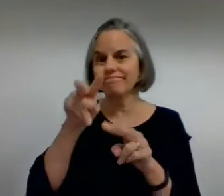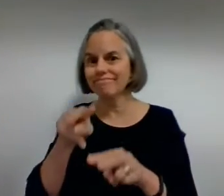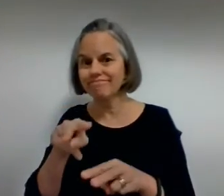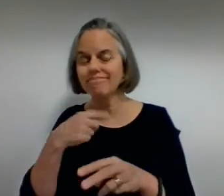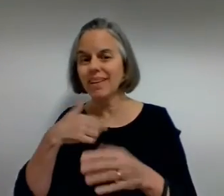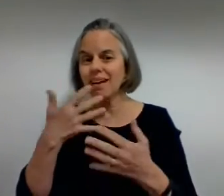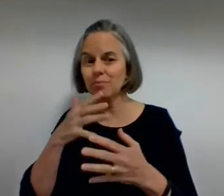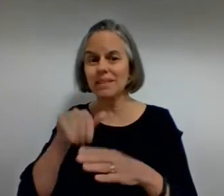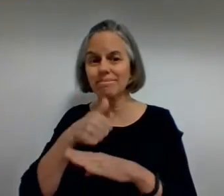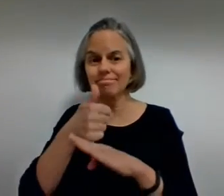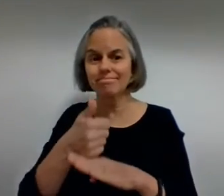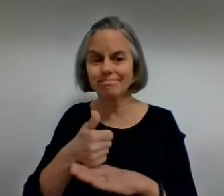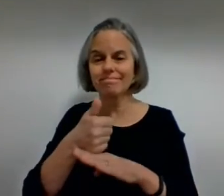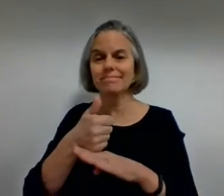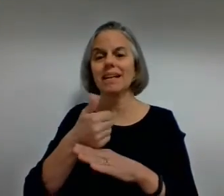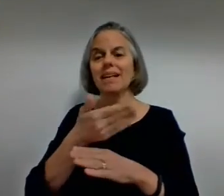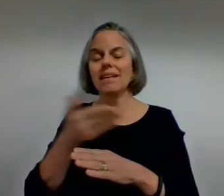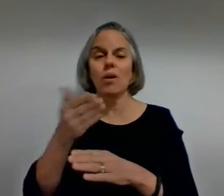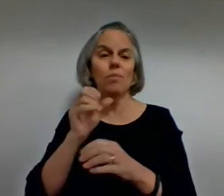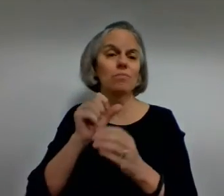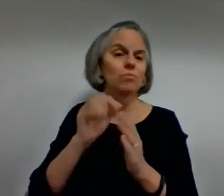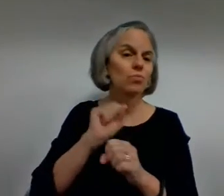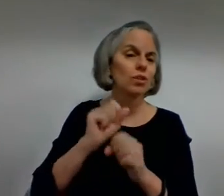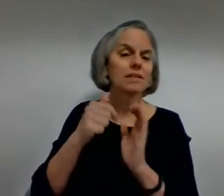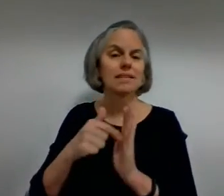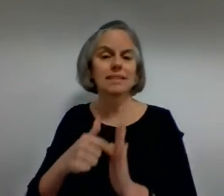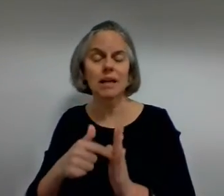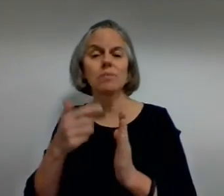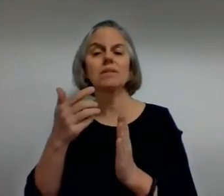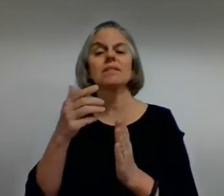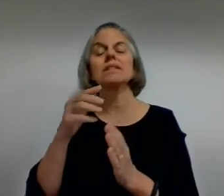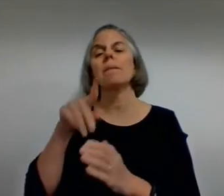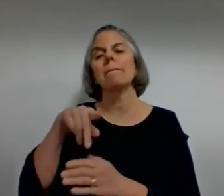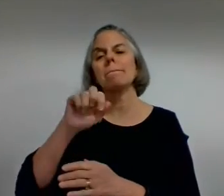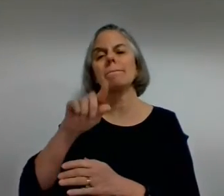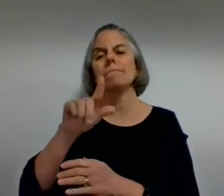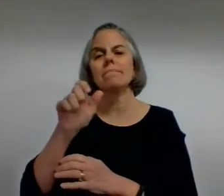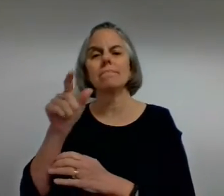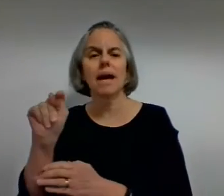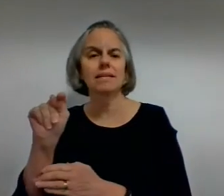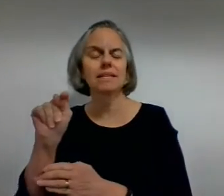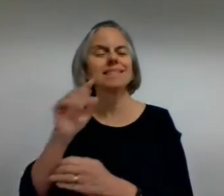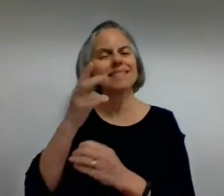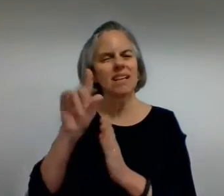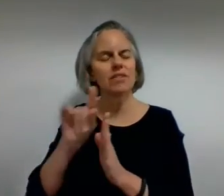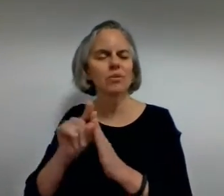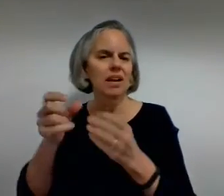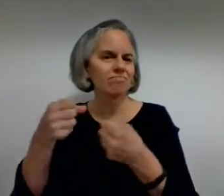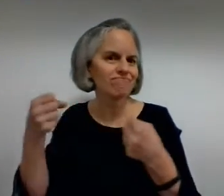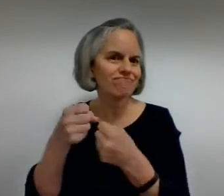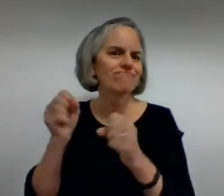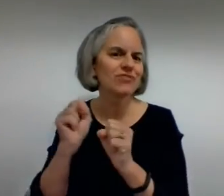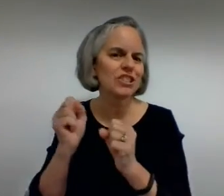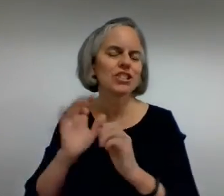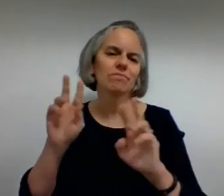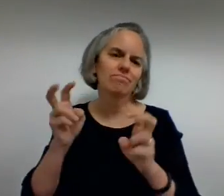been putting some things up on our Padlet 7th grade fridge. Okay, so you can take a look at those. There's some really